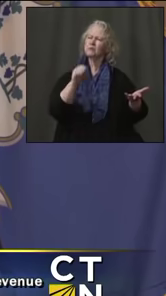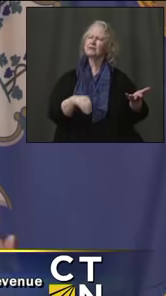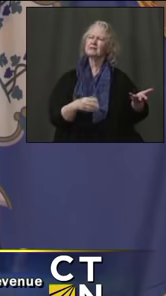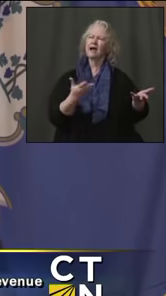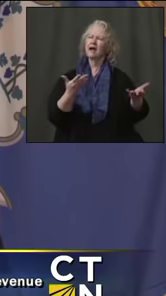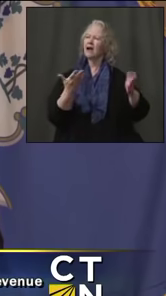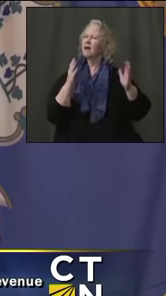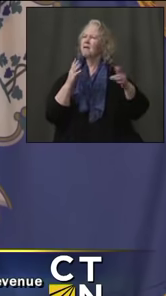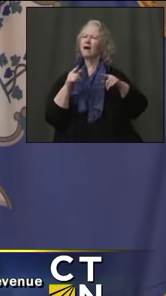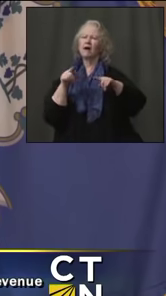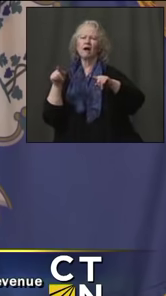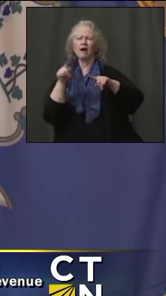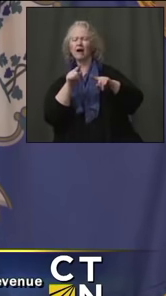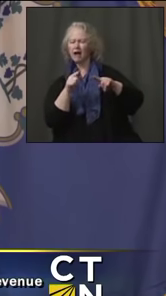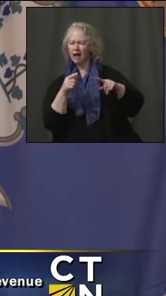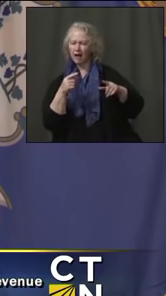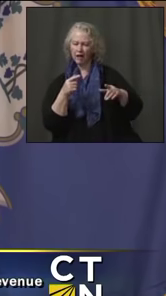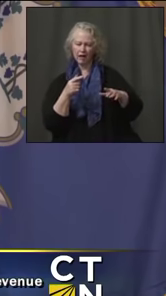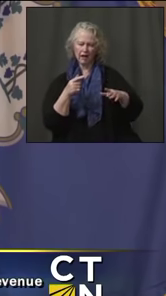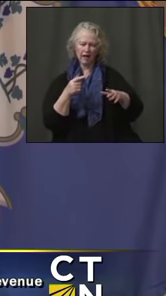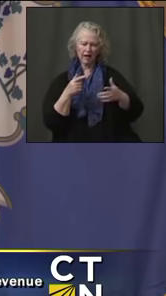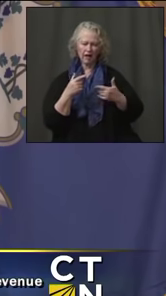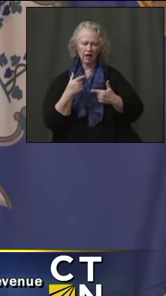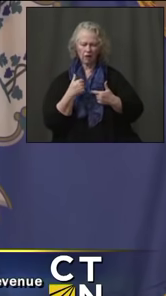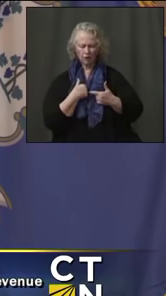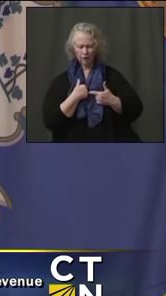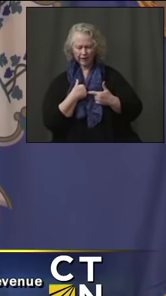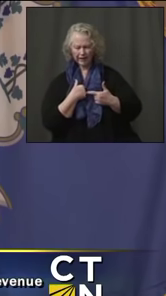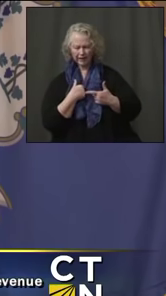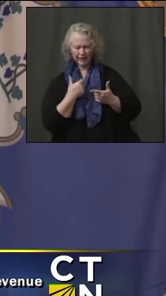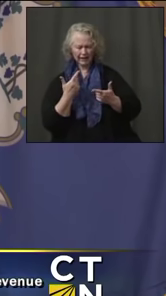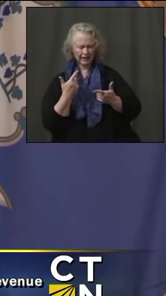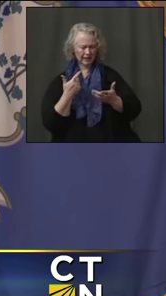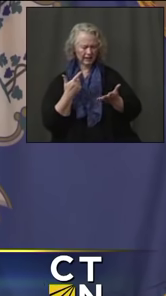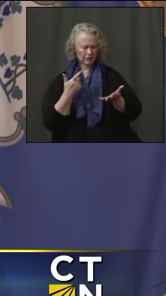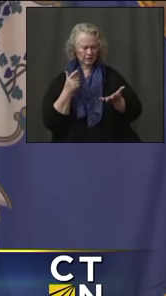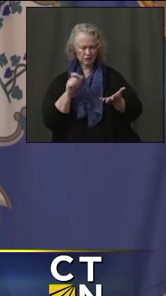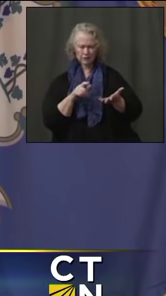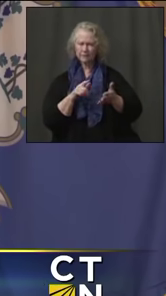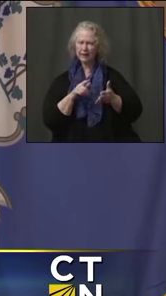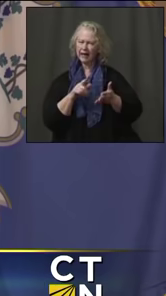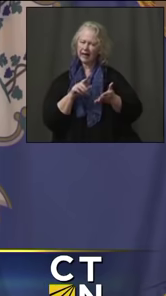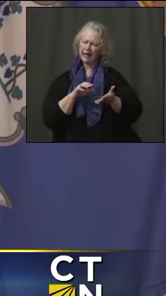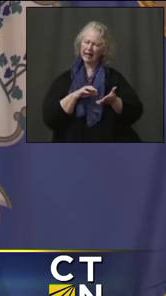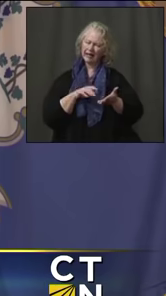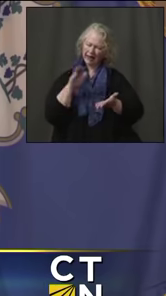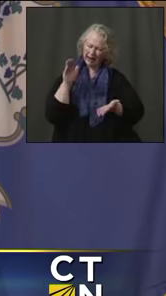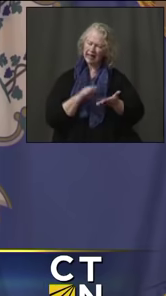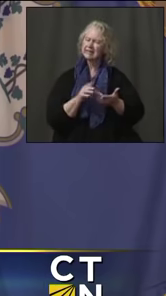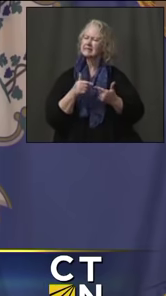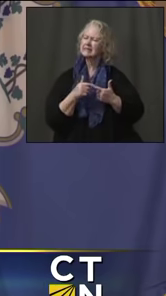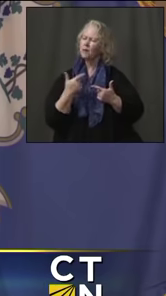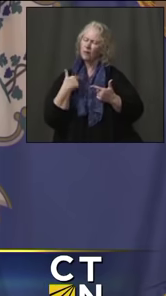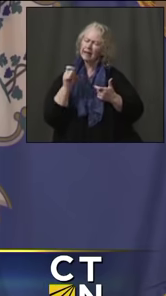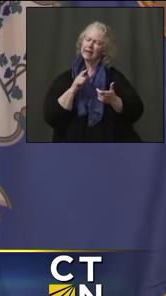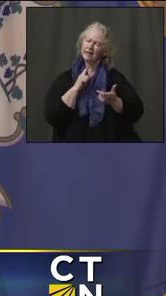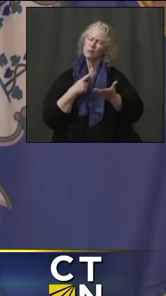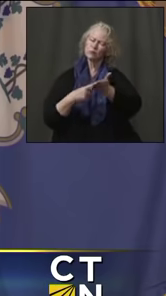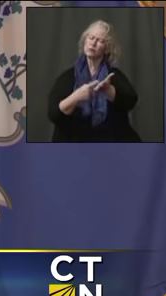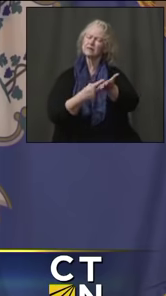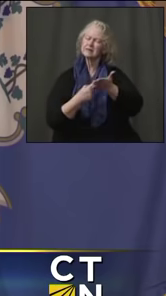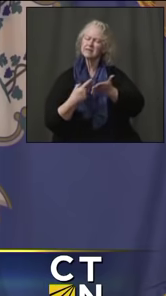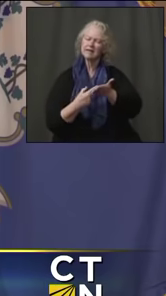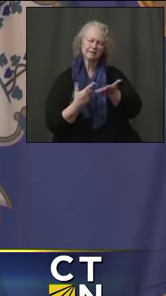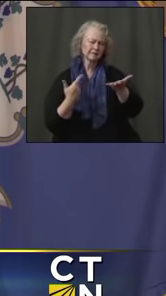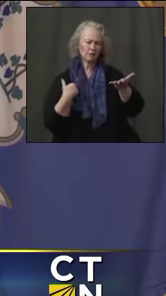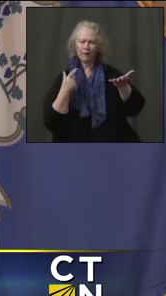the other alternative where Connecticut paid a lot less of that. But look, we're going to sit down and discuss this. This is one of those problems